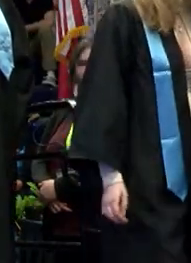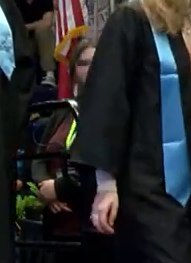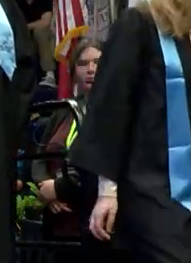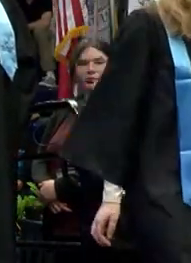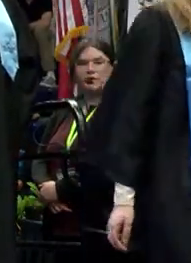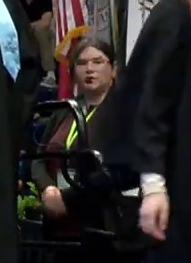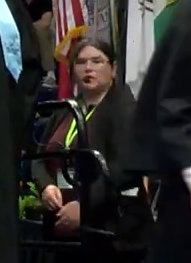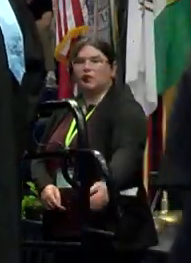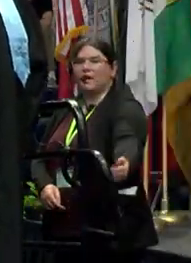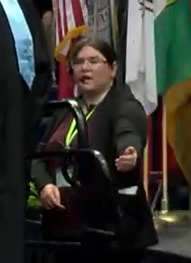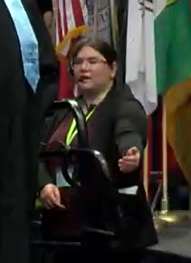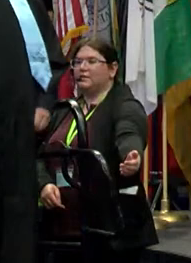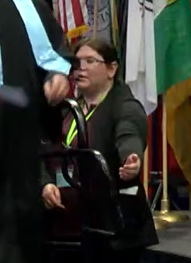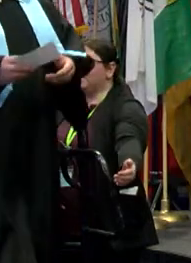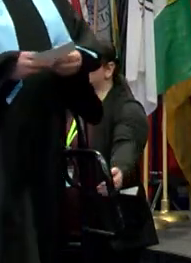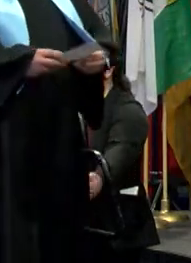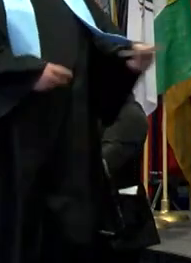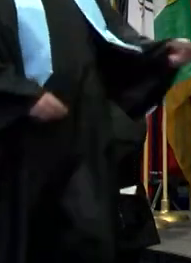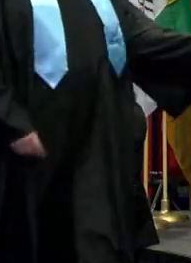Kalisa Graves.